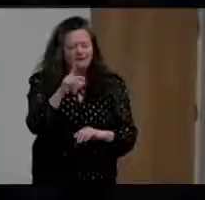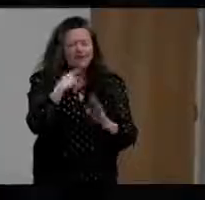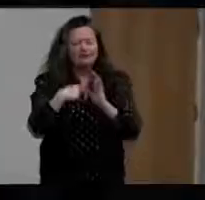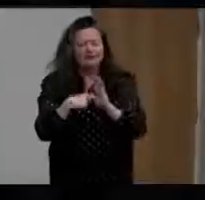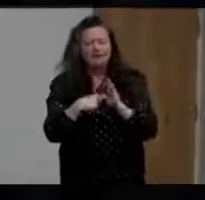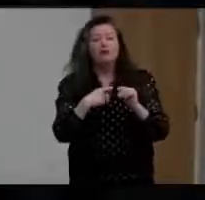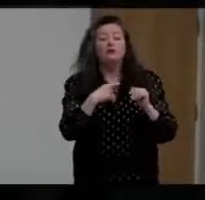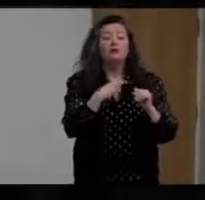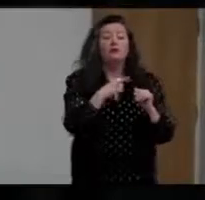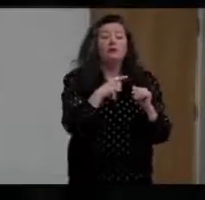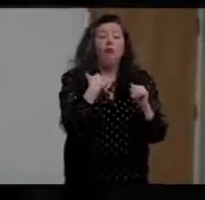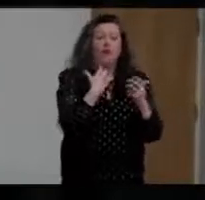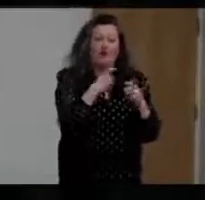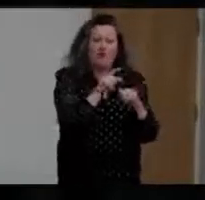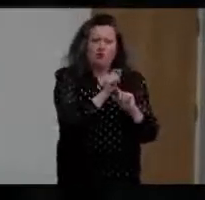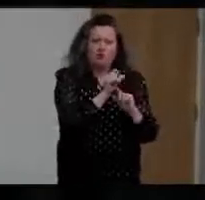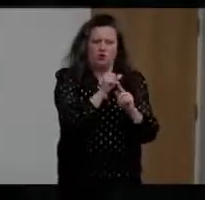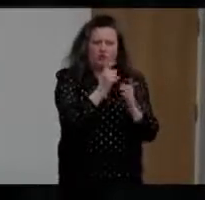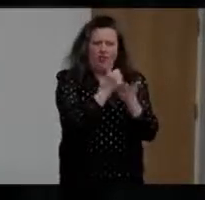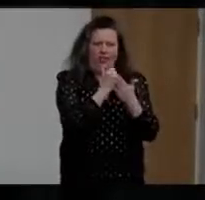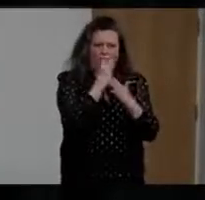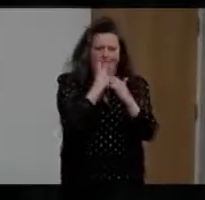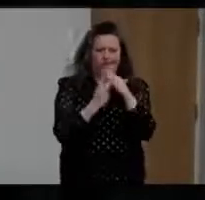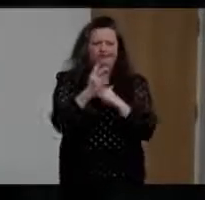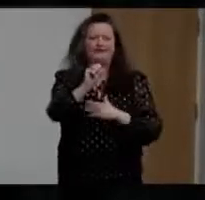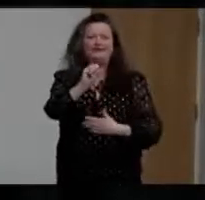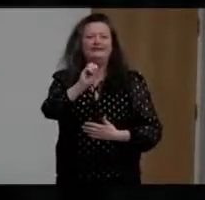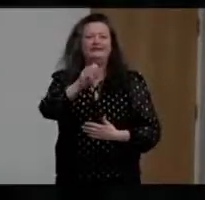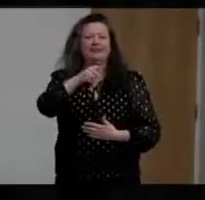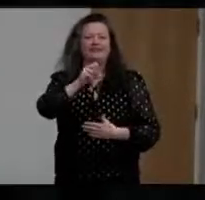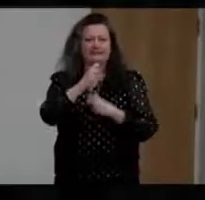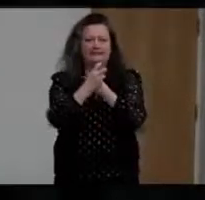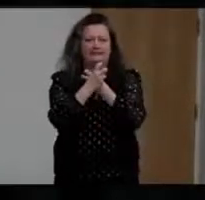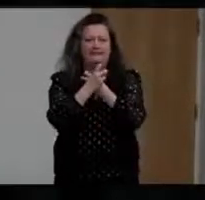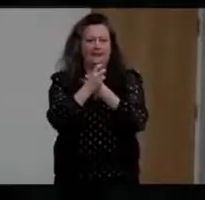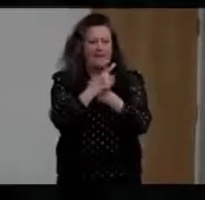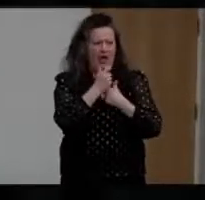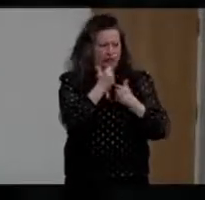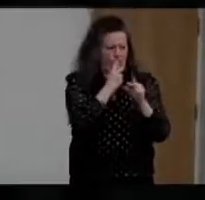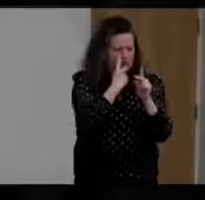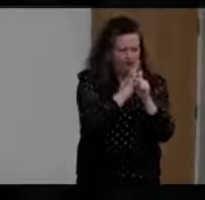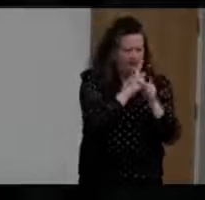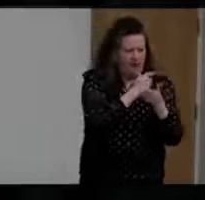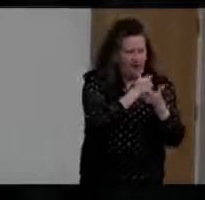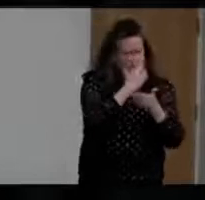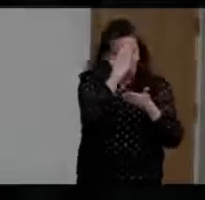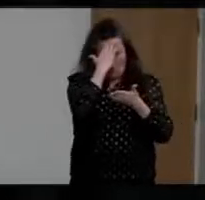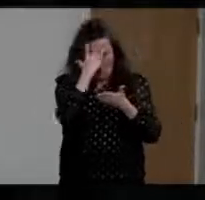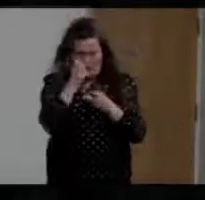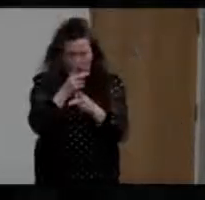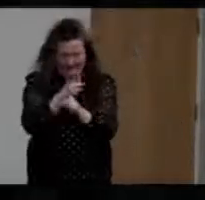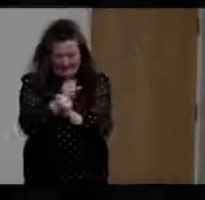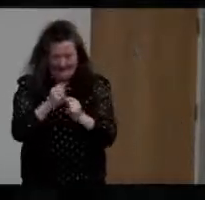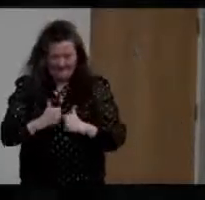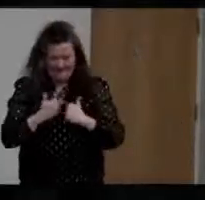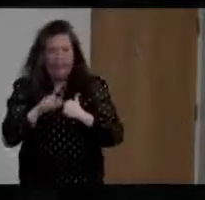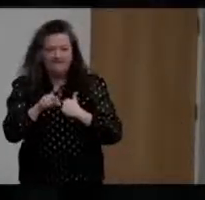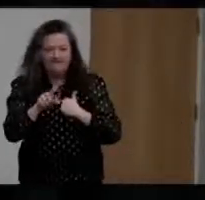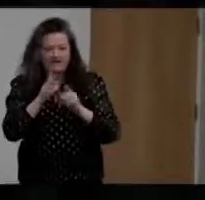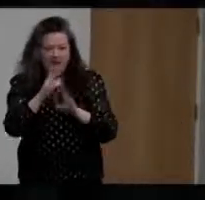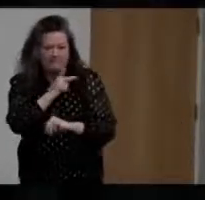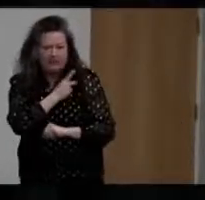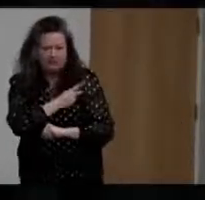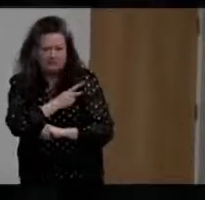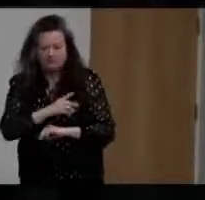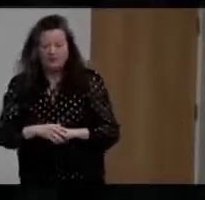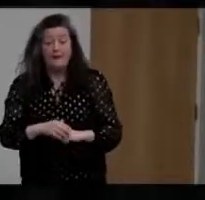I developed a tool at Moffitt Cancer Center to predict sepsis in bone marrow transplant patients. Myself and my students would attend